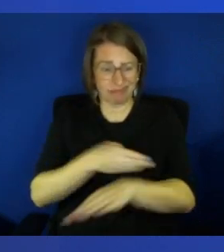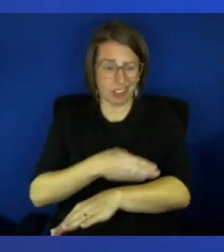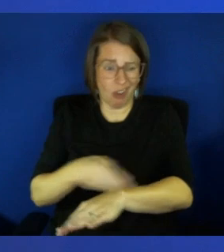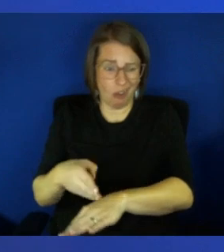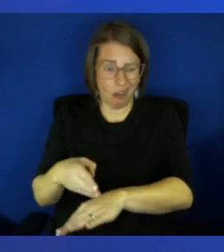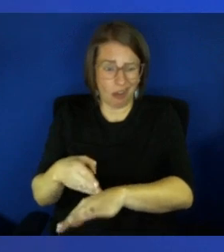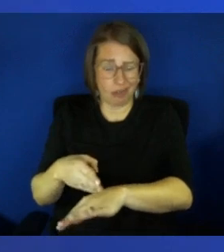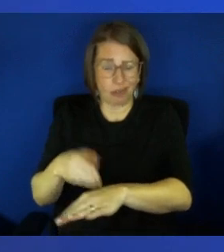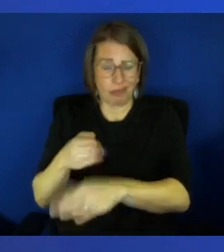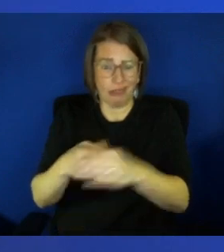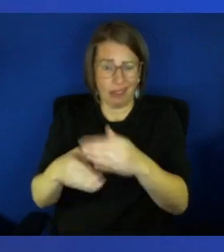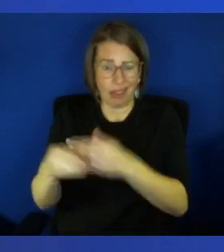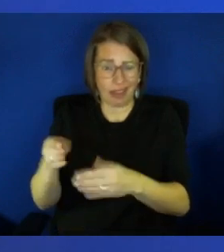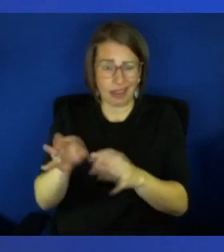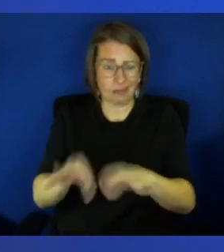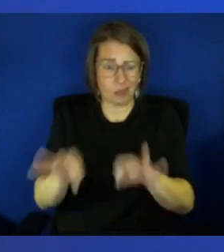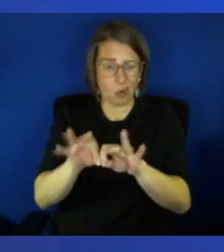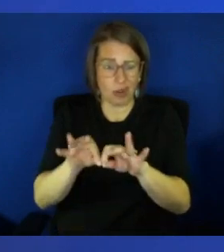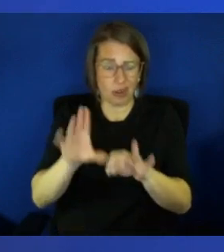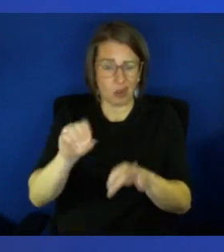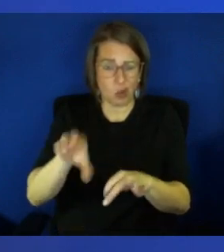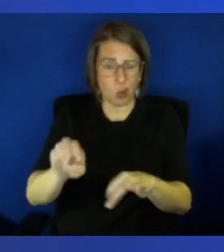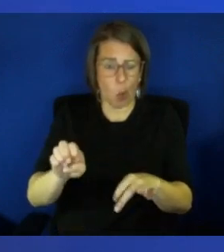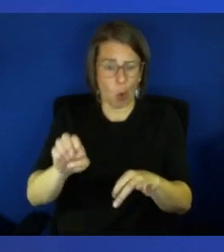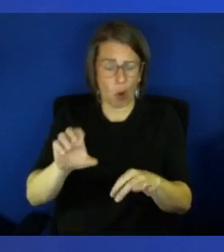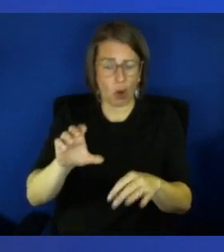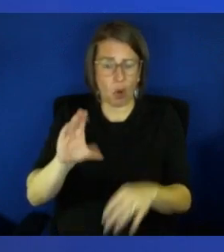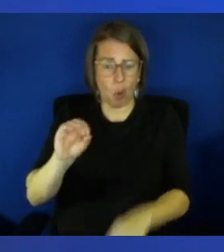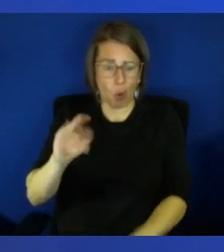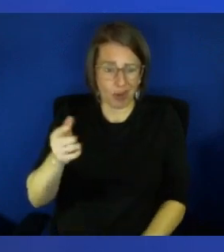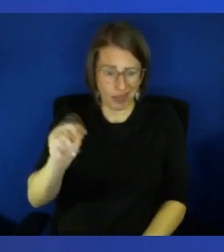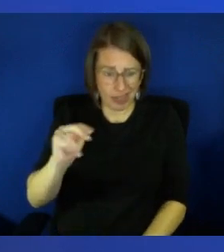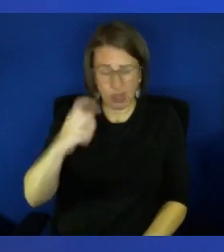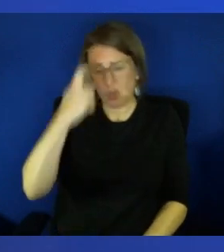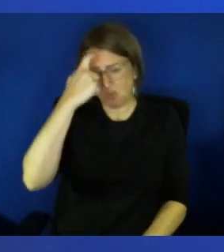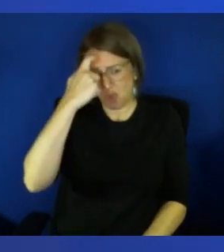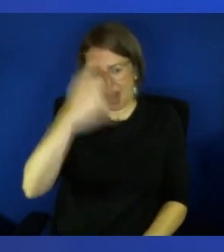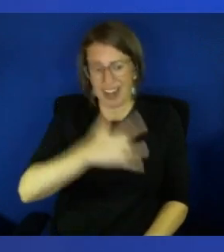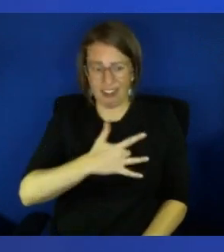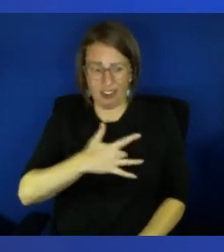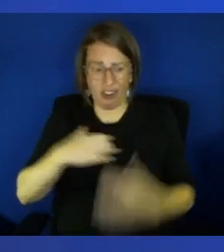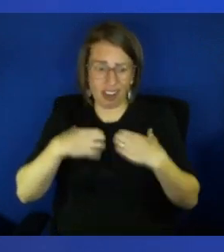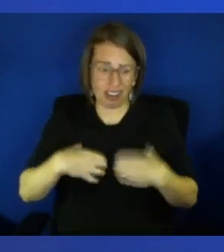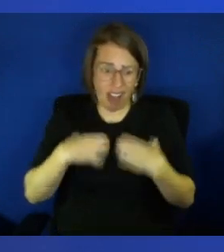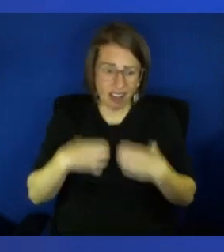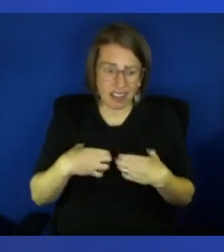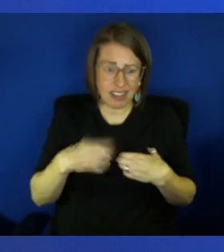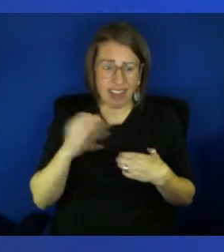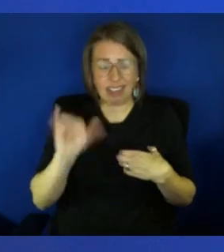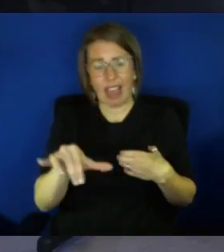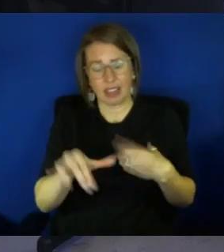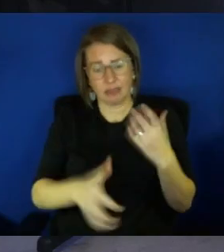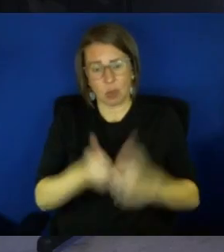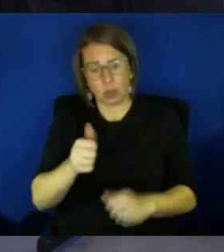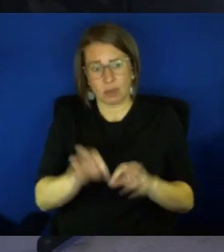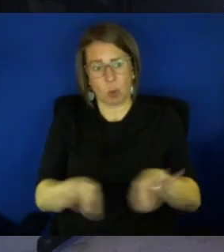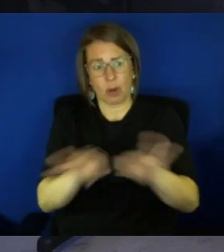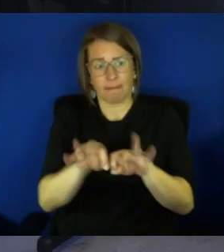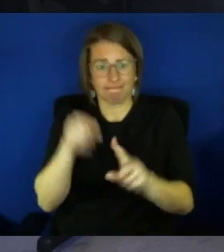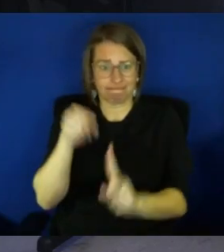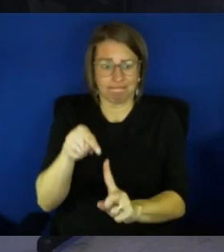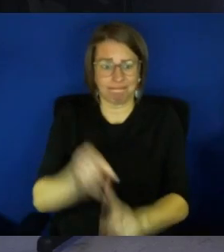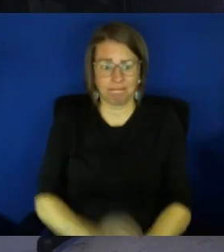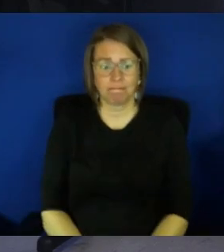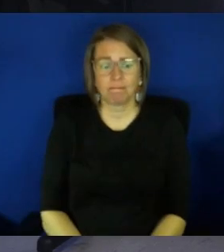important that the core of the body and the core organs like the brain, the heart, the lungs are getting the blood that they need. Yeah, you bet. And we see that